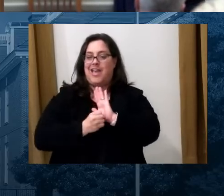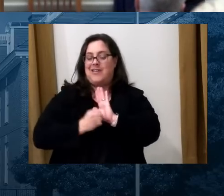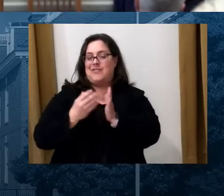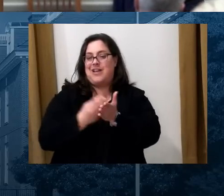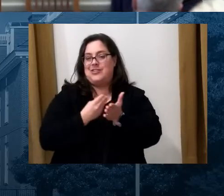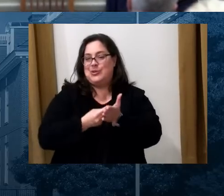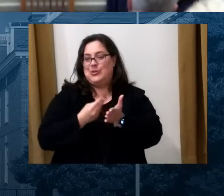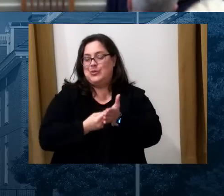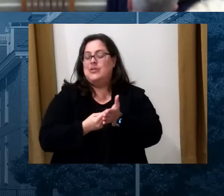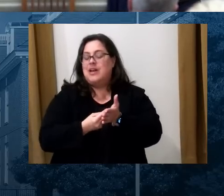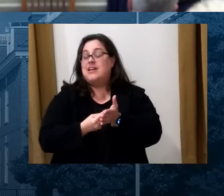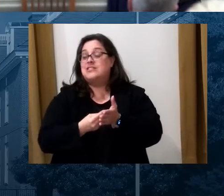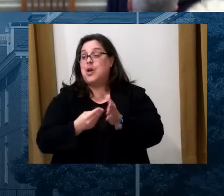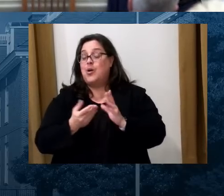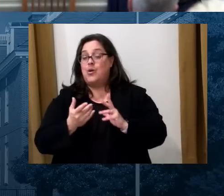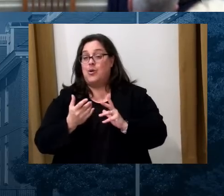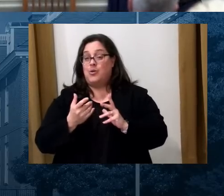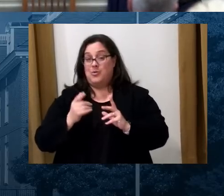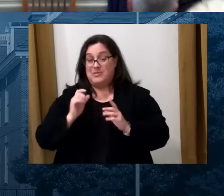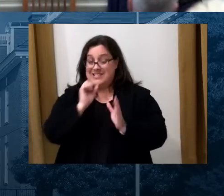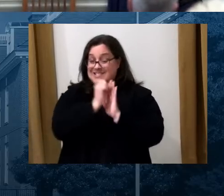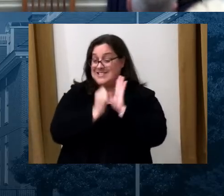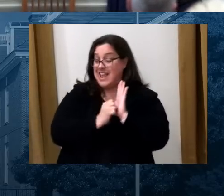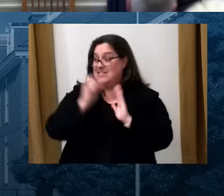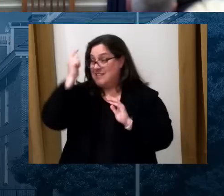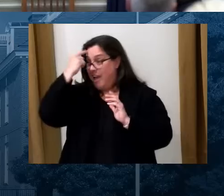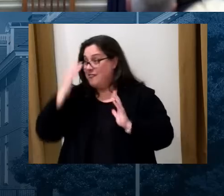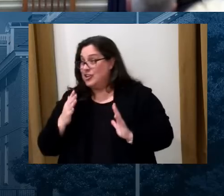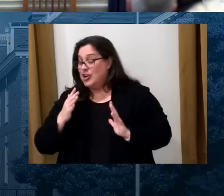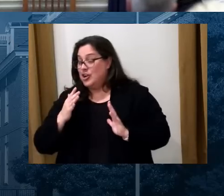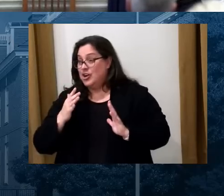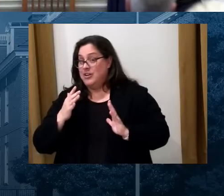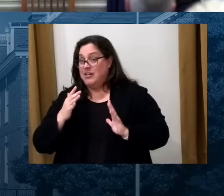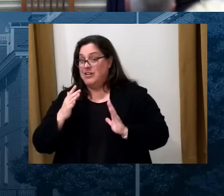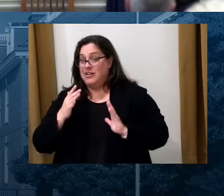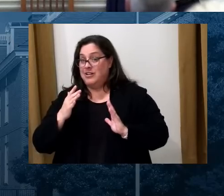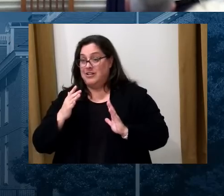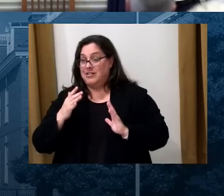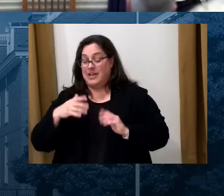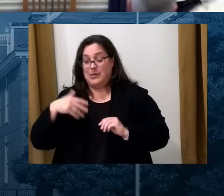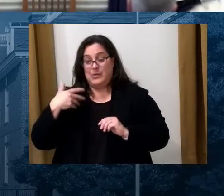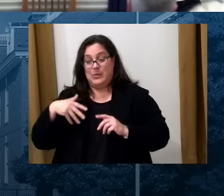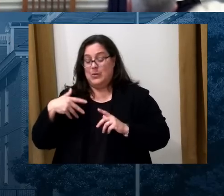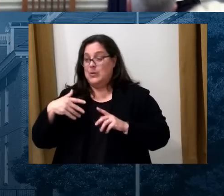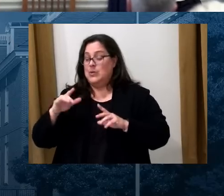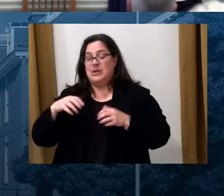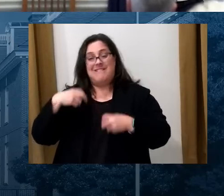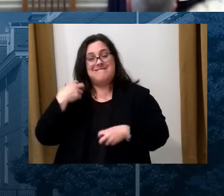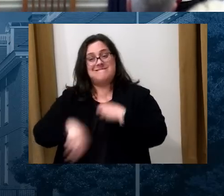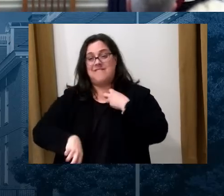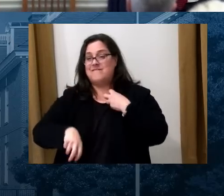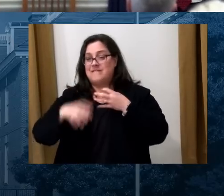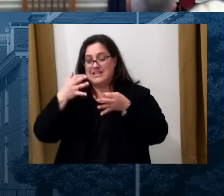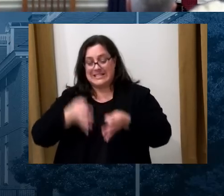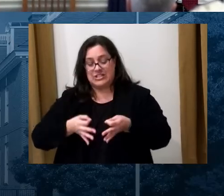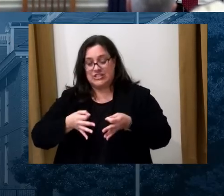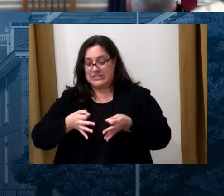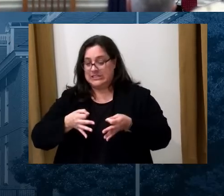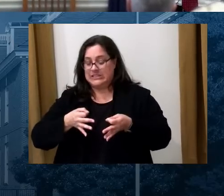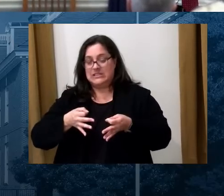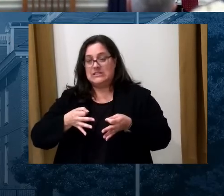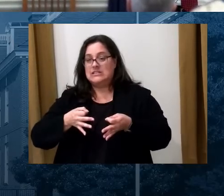and the governor and the legislature at the time is confronted with pretty hard choices, as we did